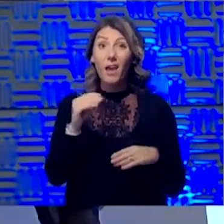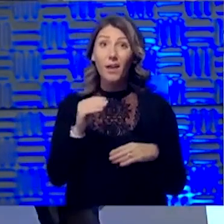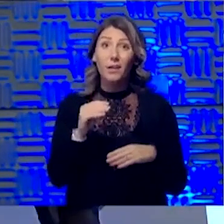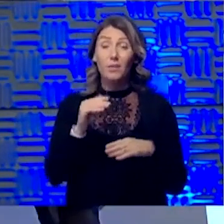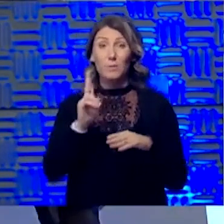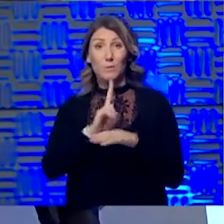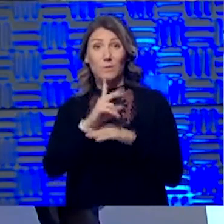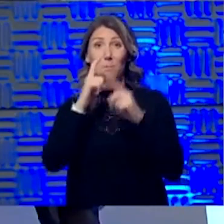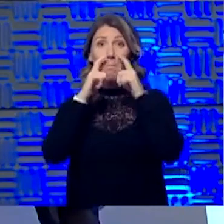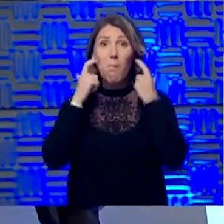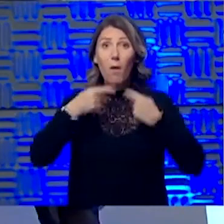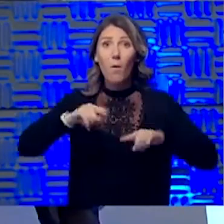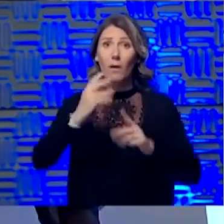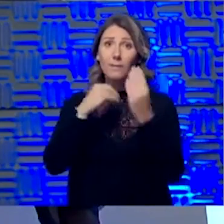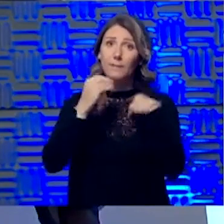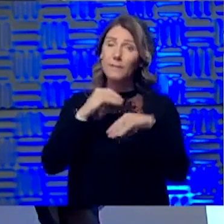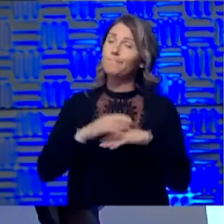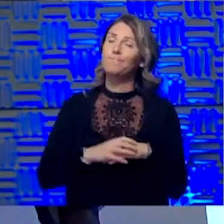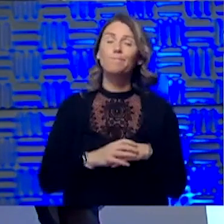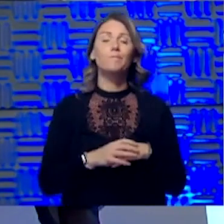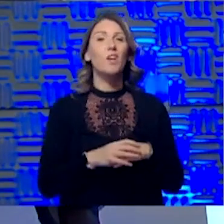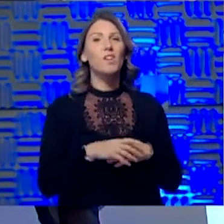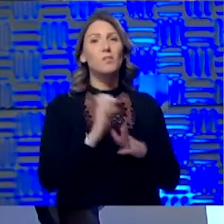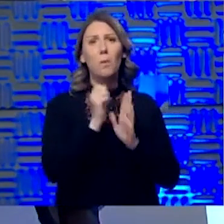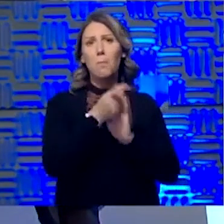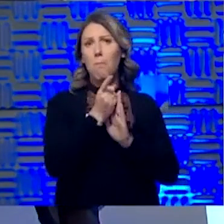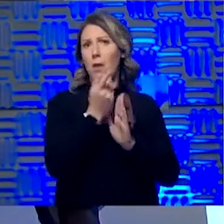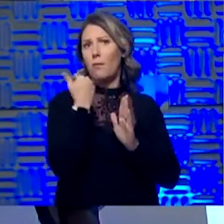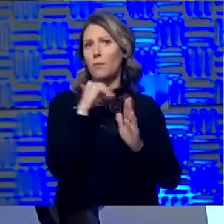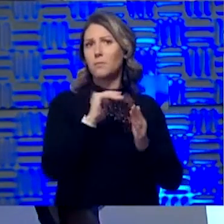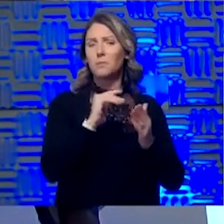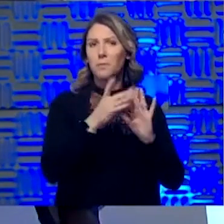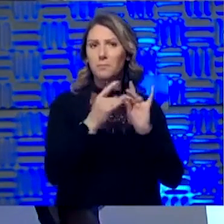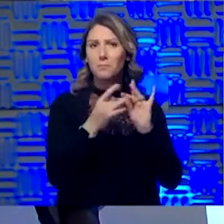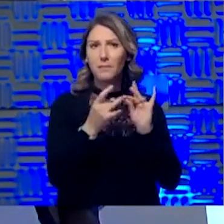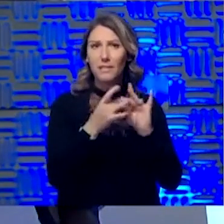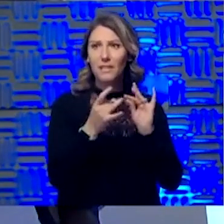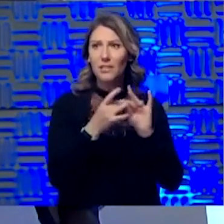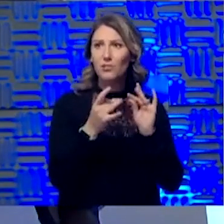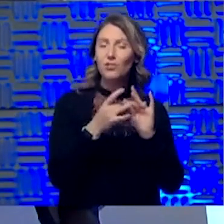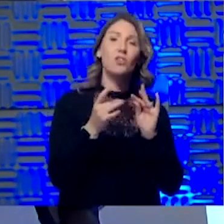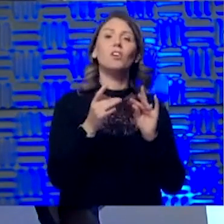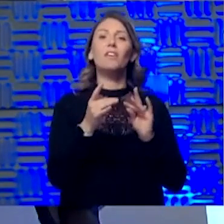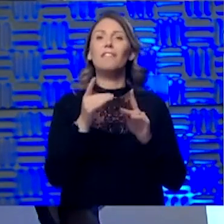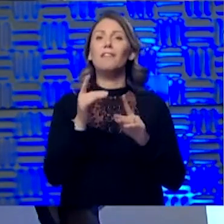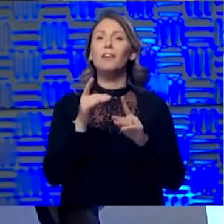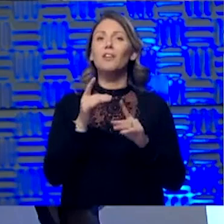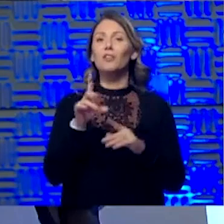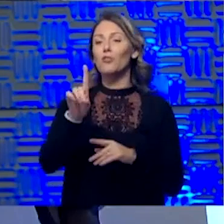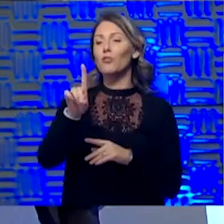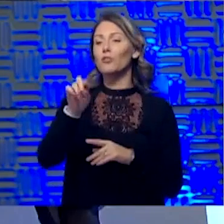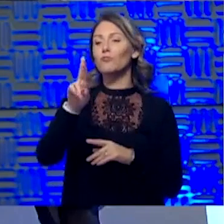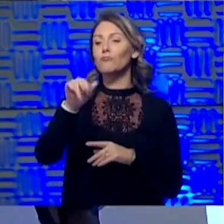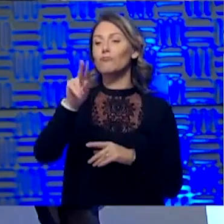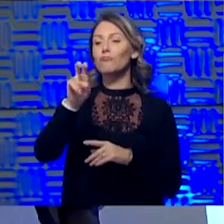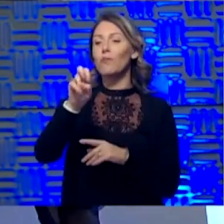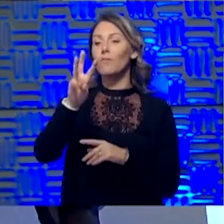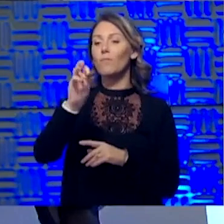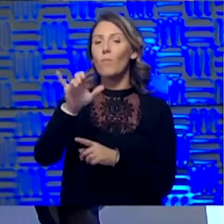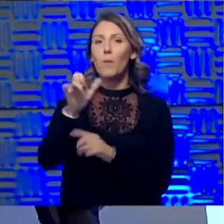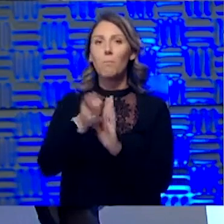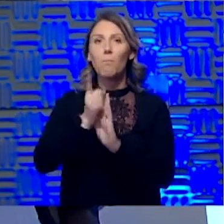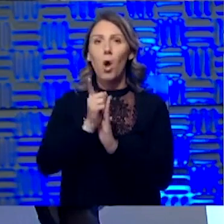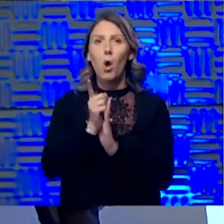Dana, talk a little bit though, those driveway moments that you're seeing people now, to steal a term from NPR, the driveway moments where people